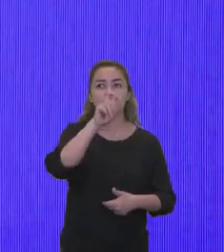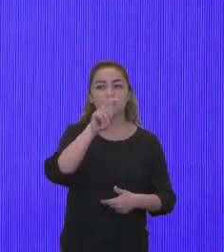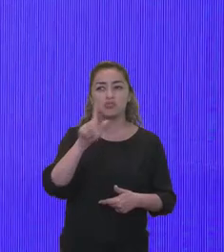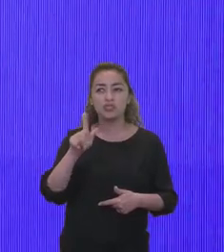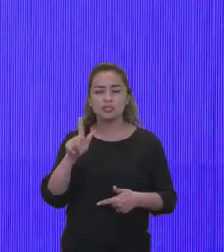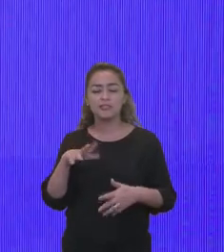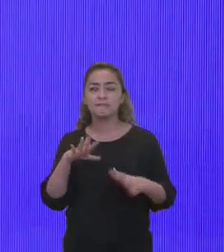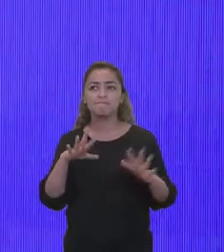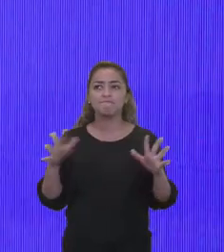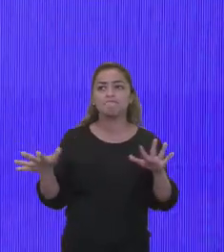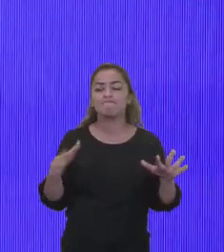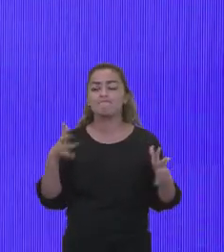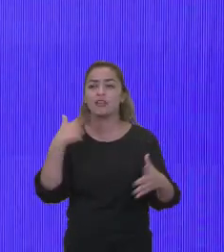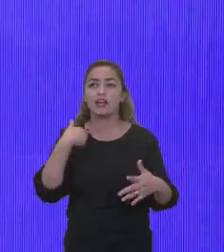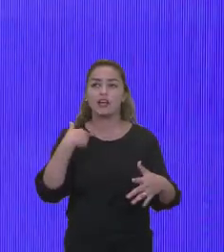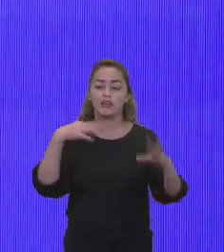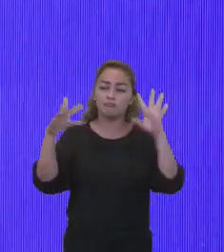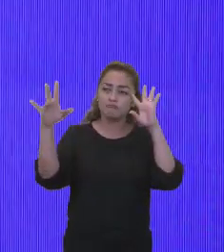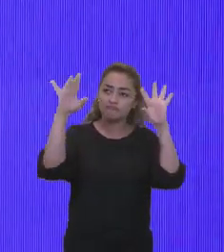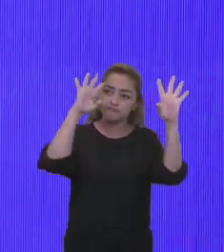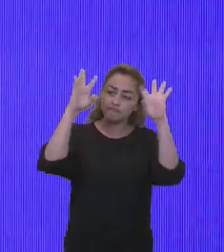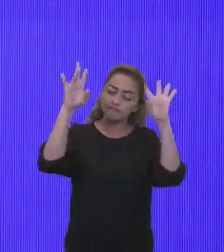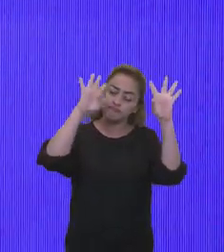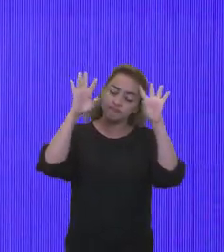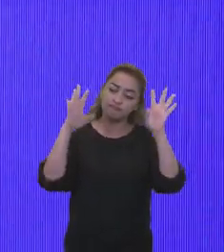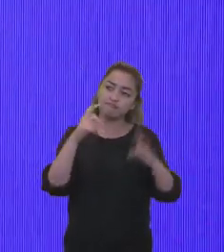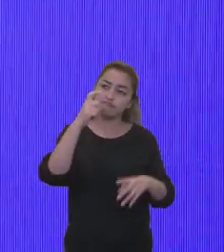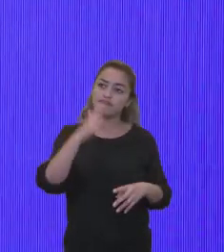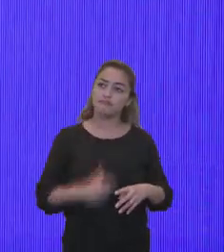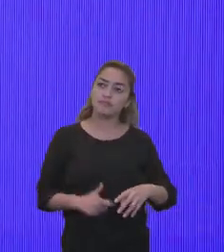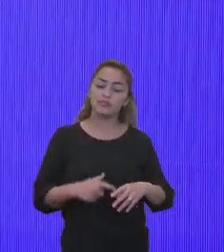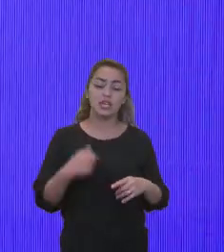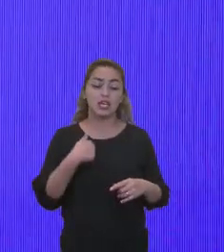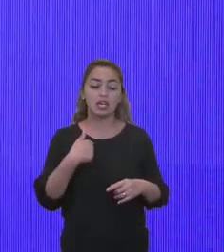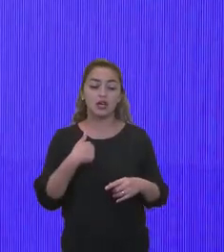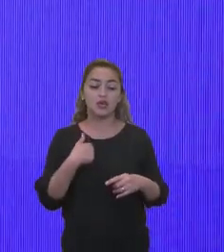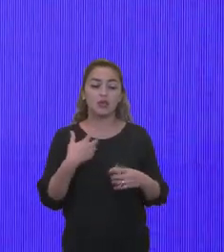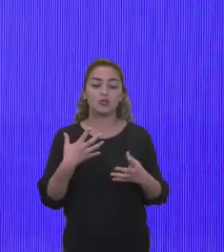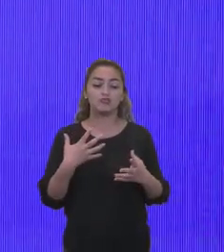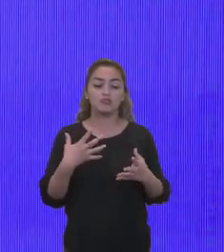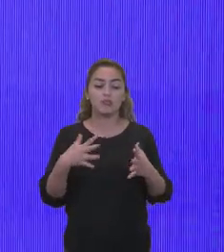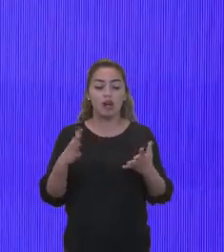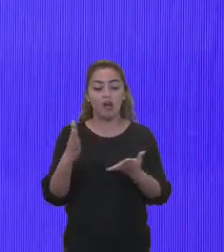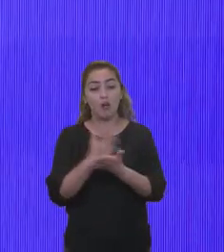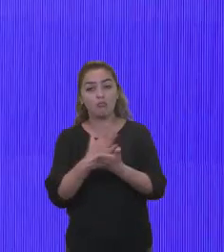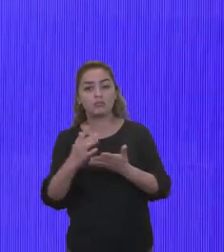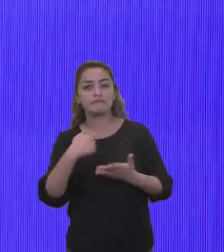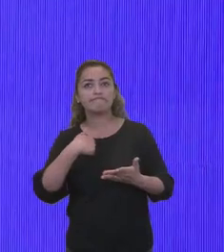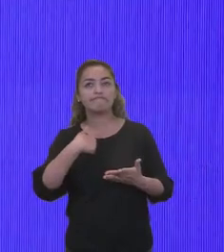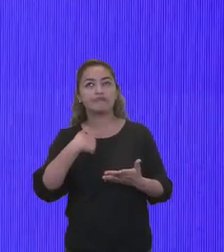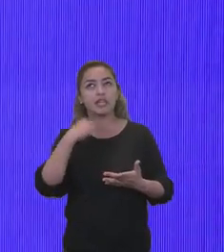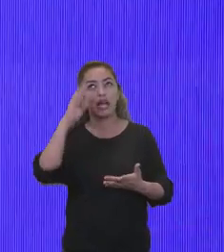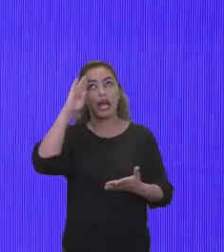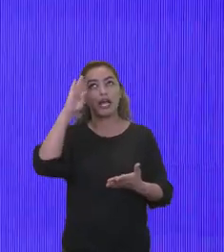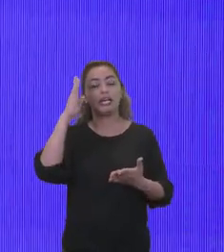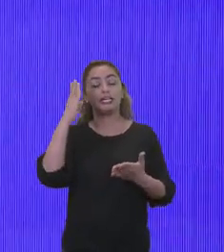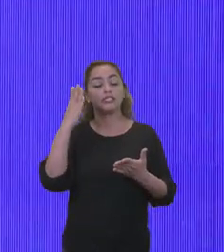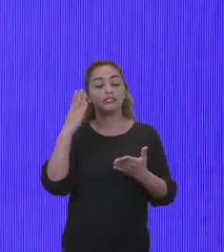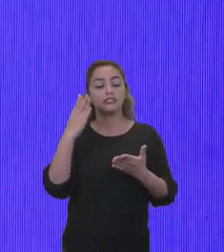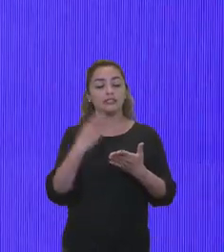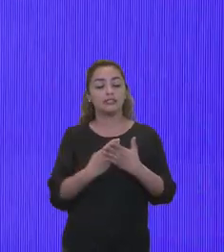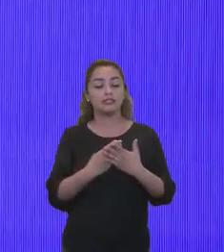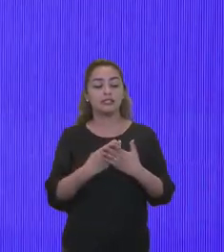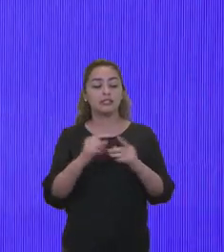5G. And my reflection on all of it was that one of the things that we believe a